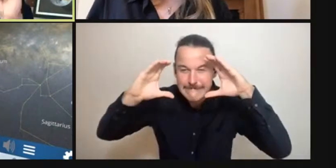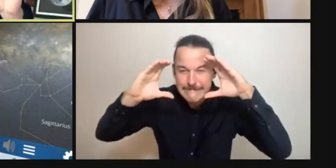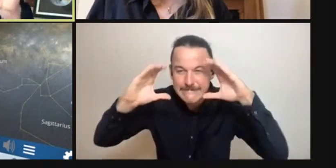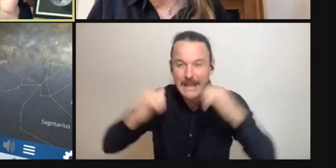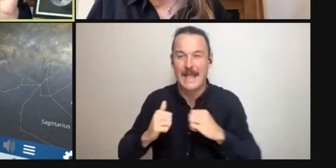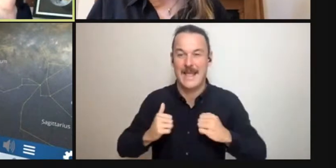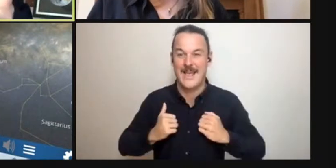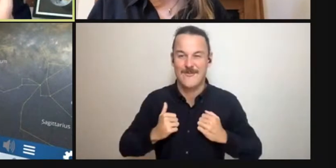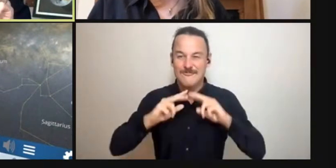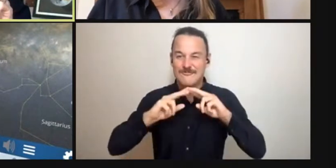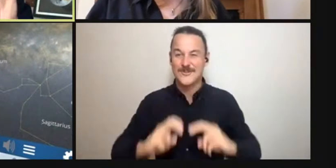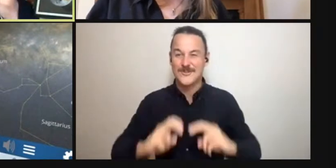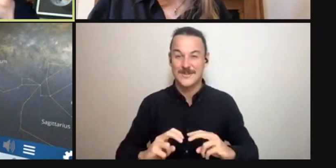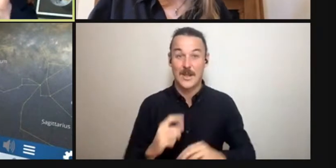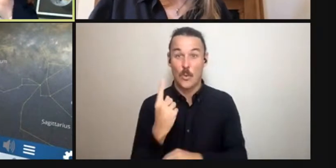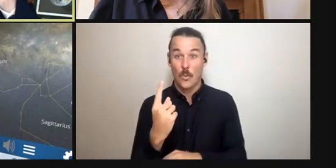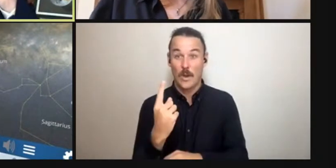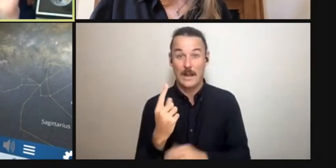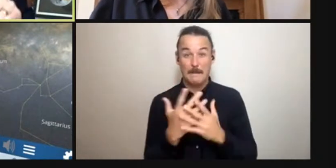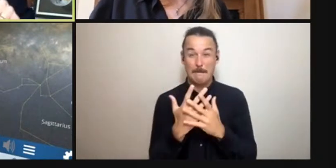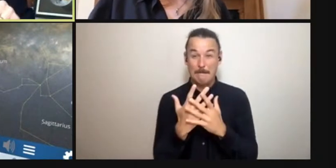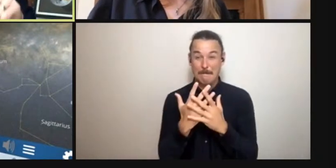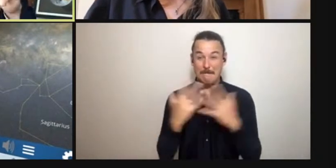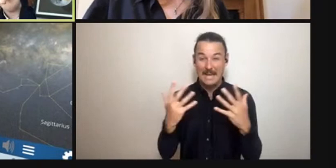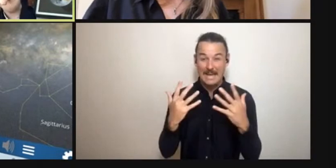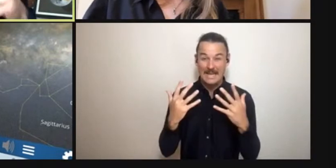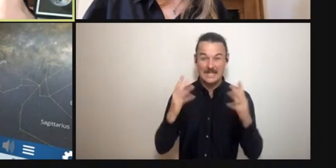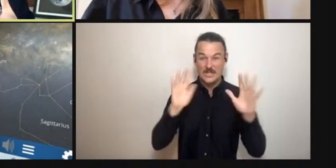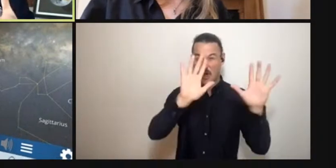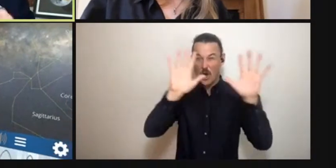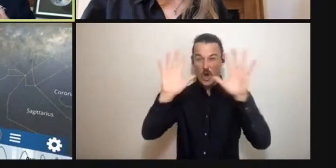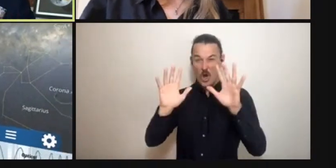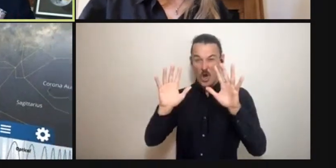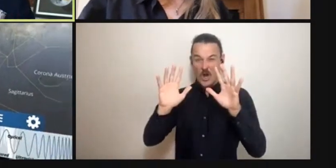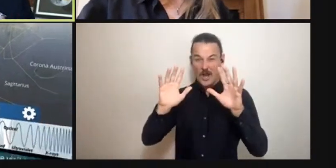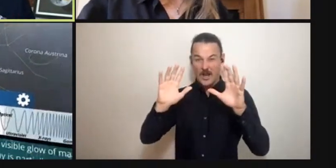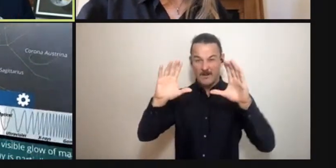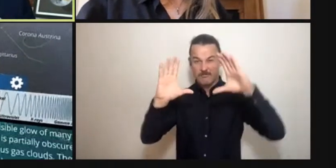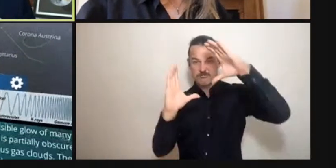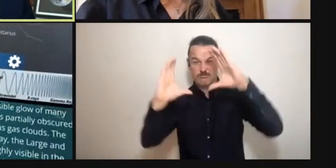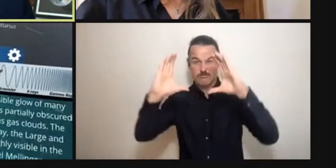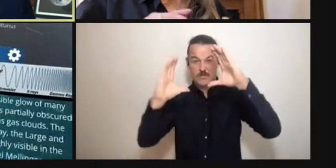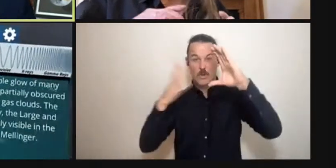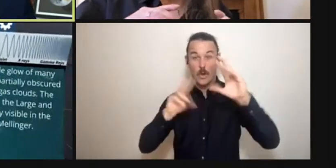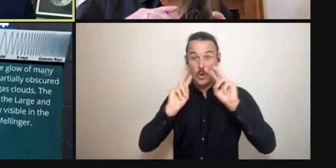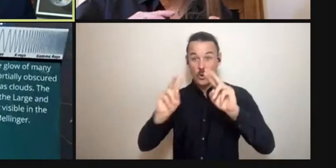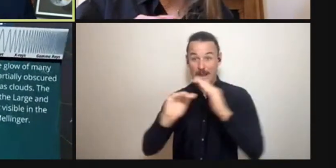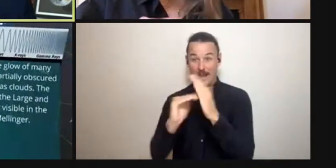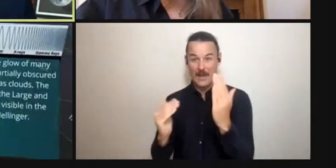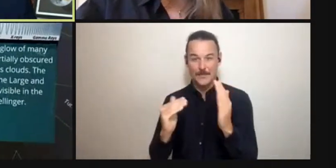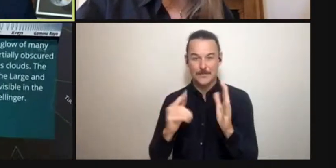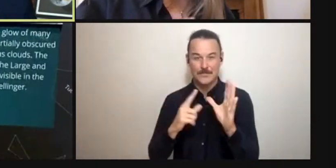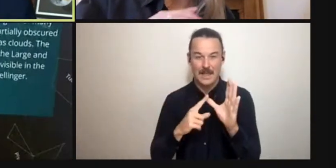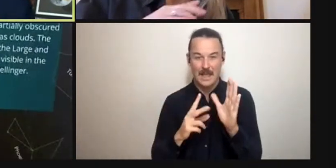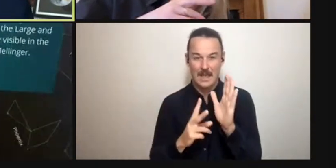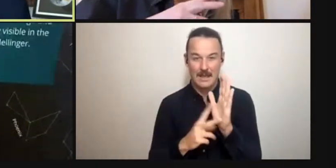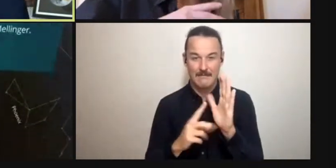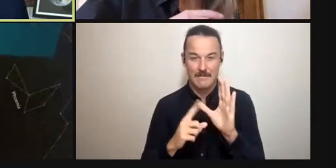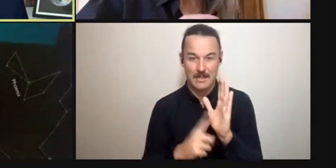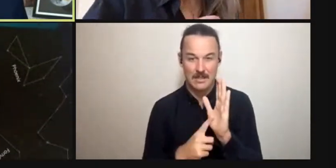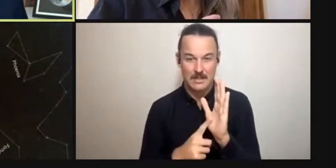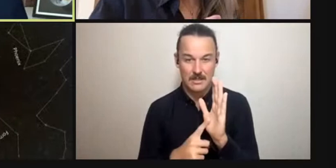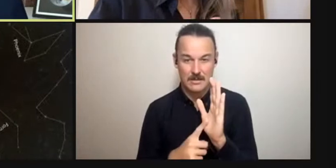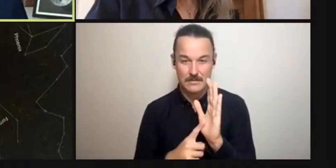at is Abell. So if you could look towards your feet, you should see a point